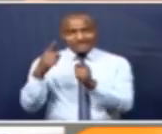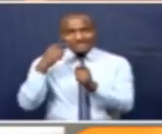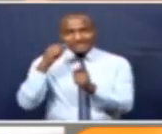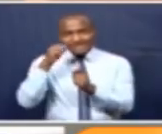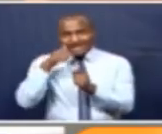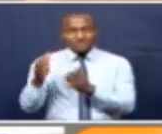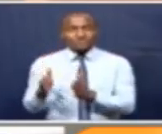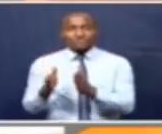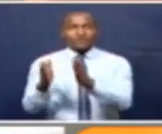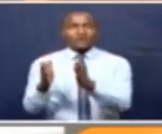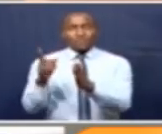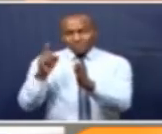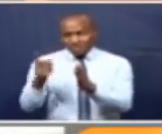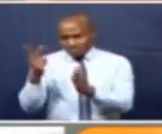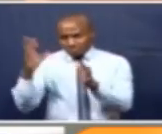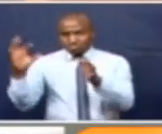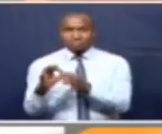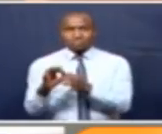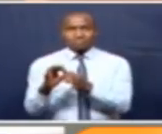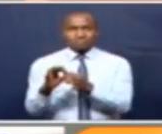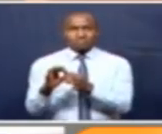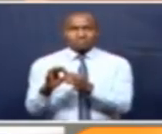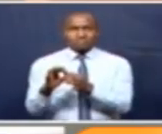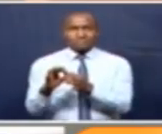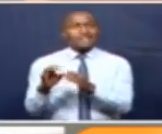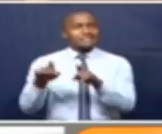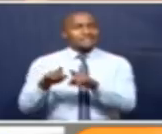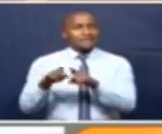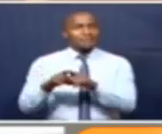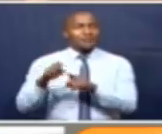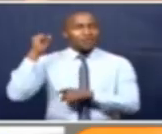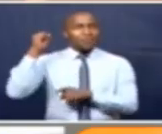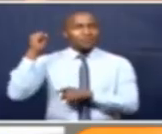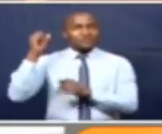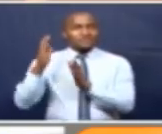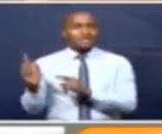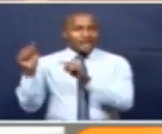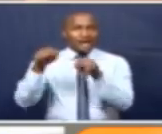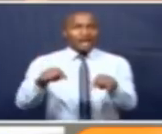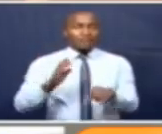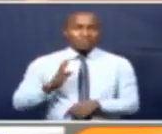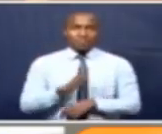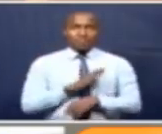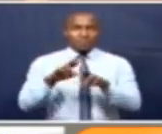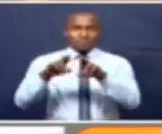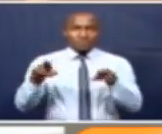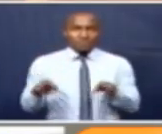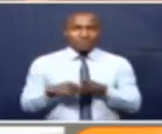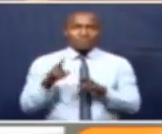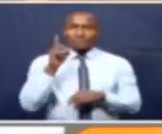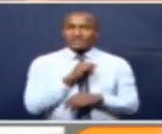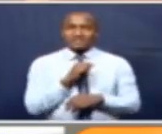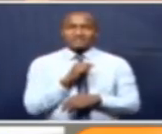put those two together. But also, we have allowed politicians into our boardroom. The plenary